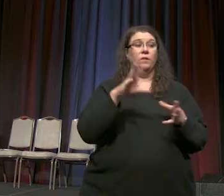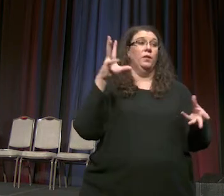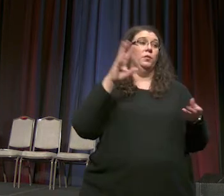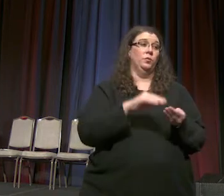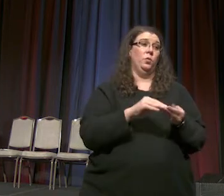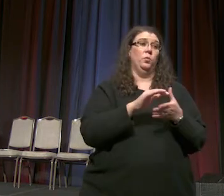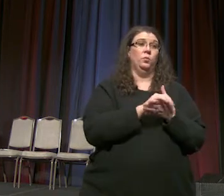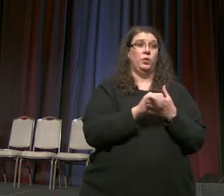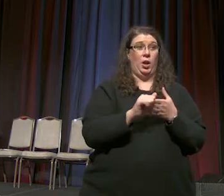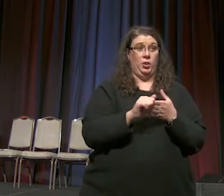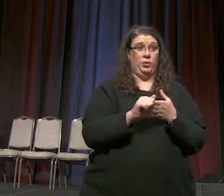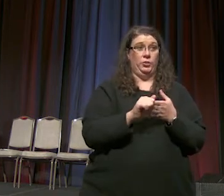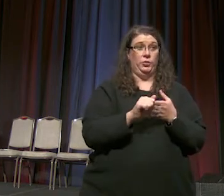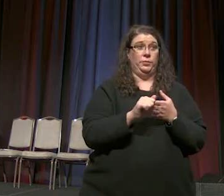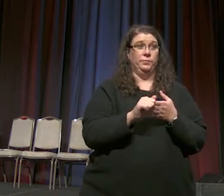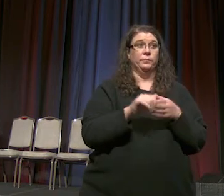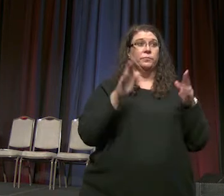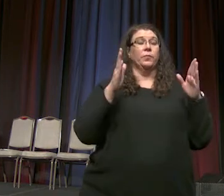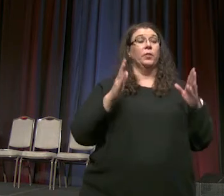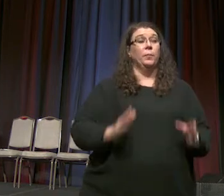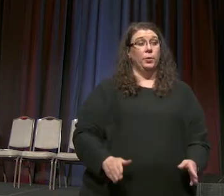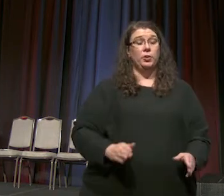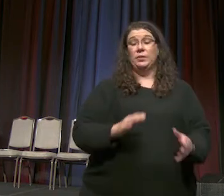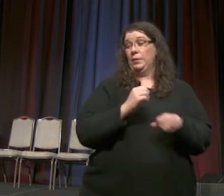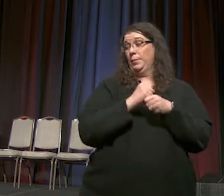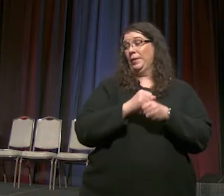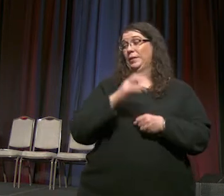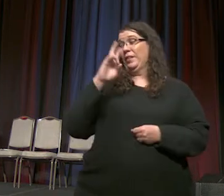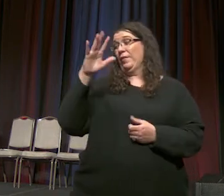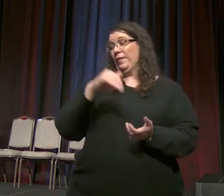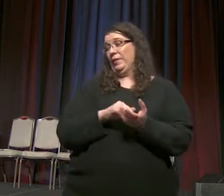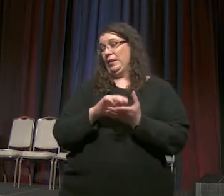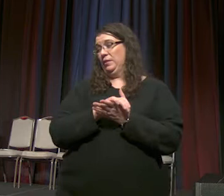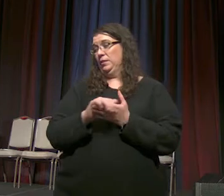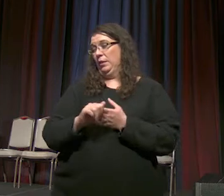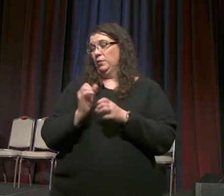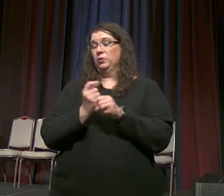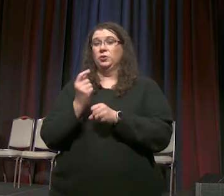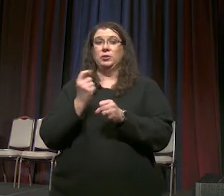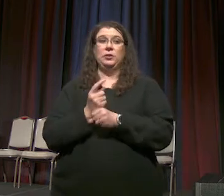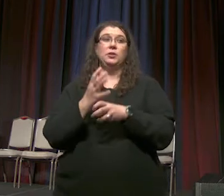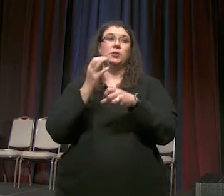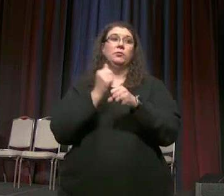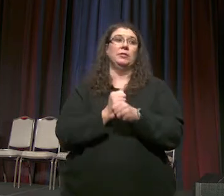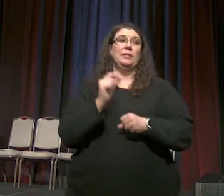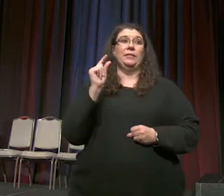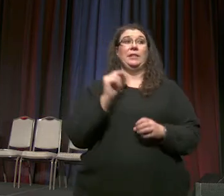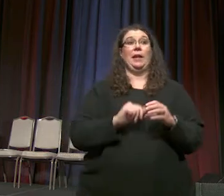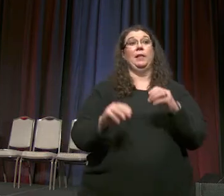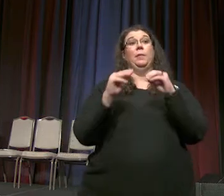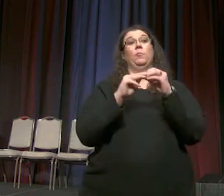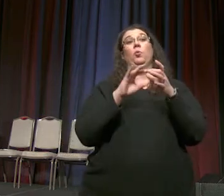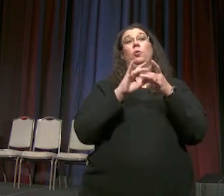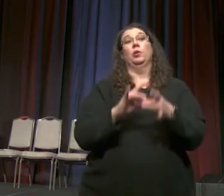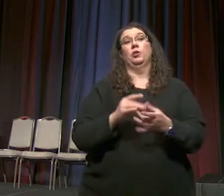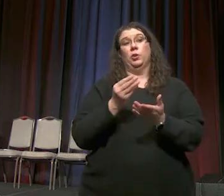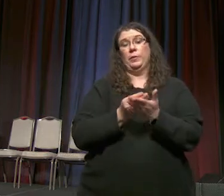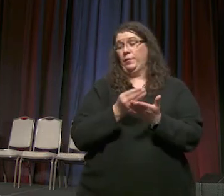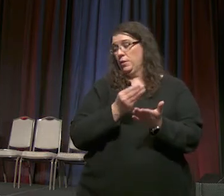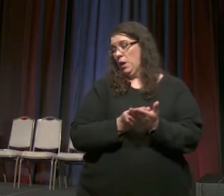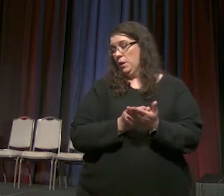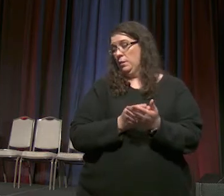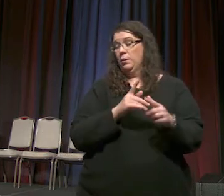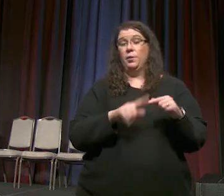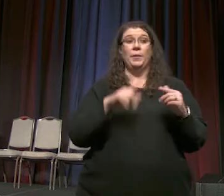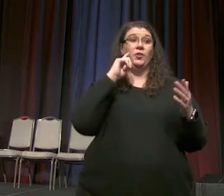dollars. The person making $75,000 a year in this case receives slightly more in terms of dollars, but